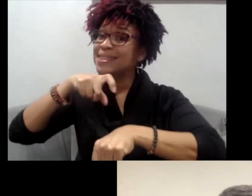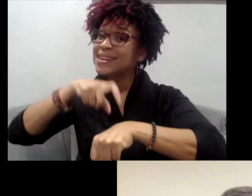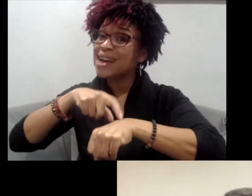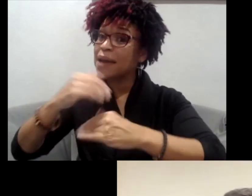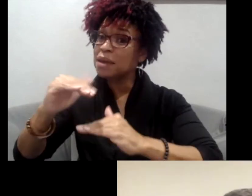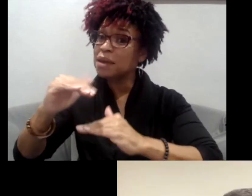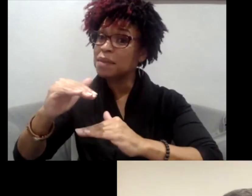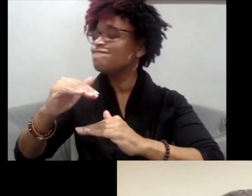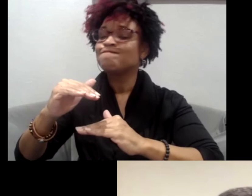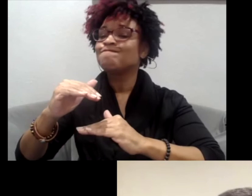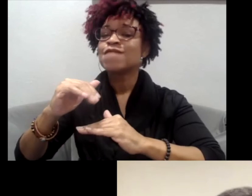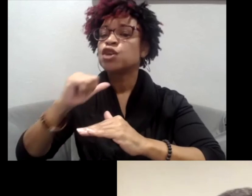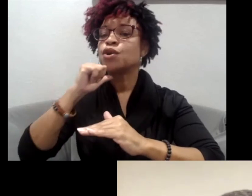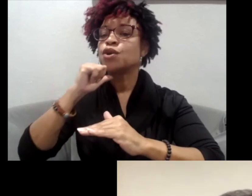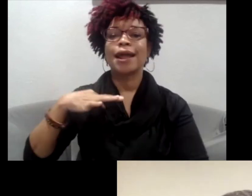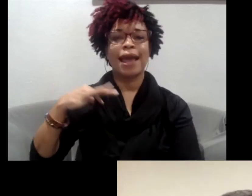you will not be eligible as a candidate.